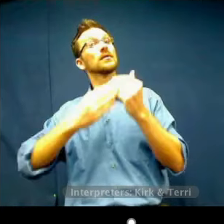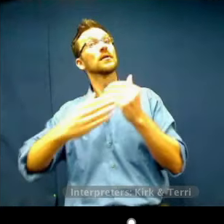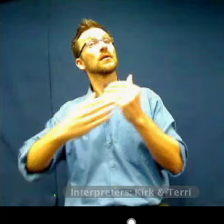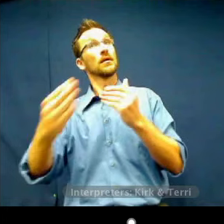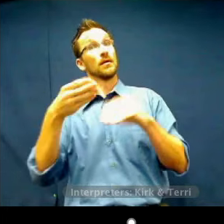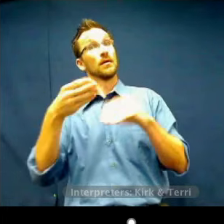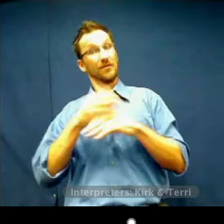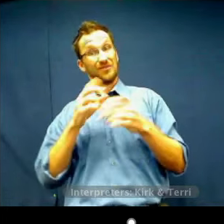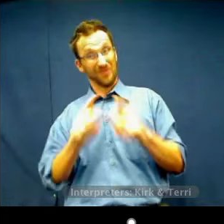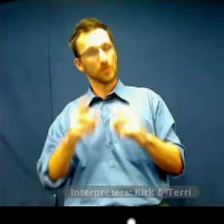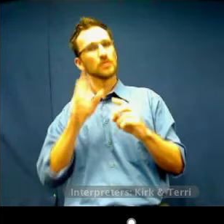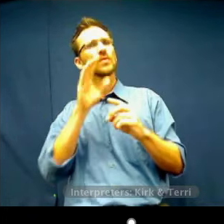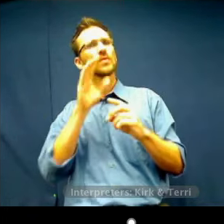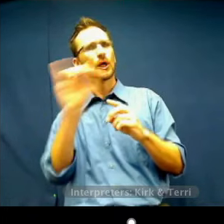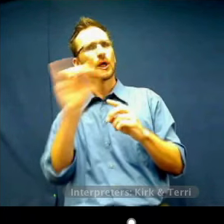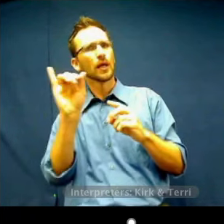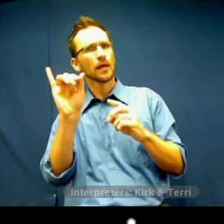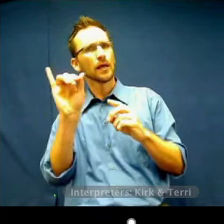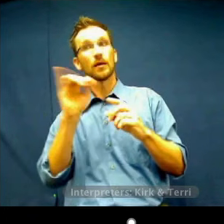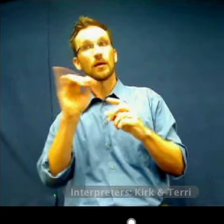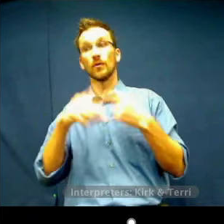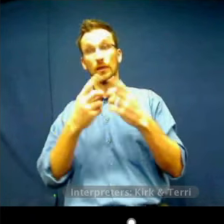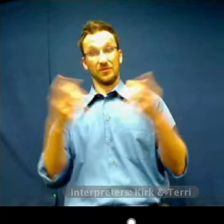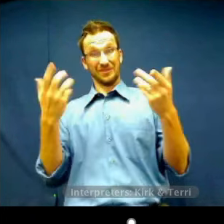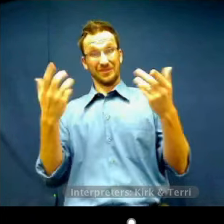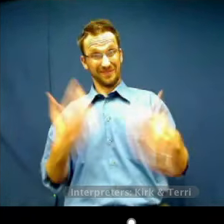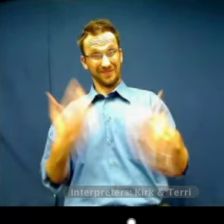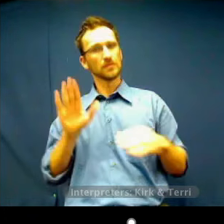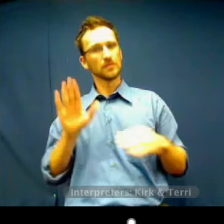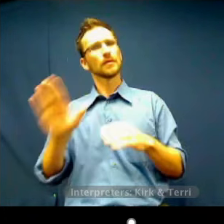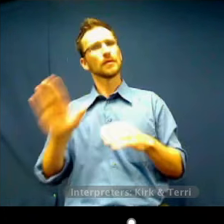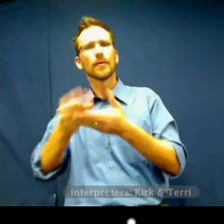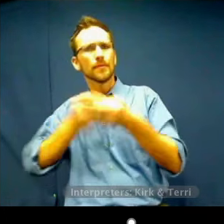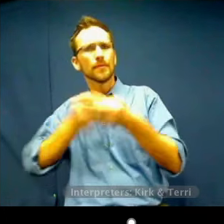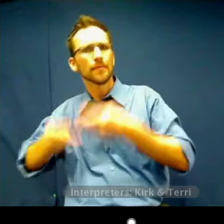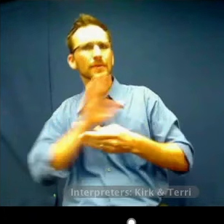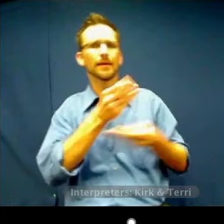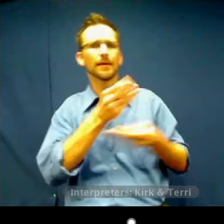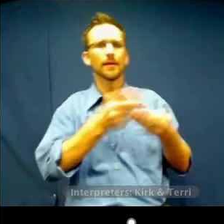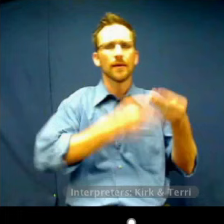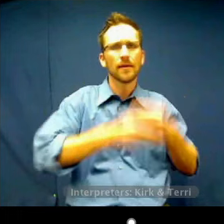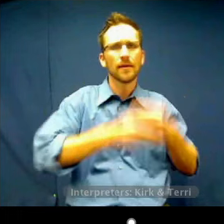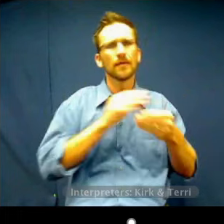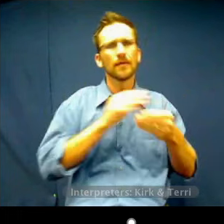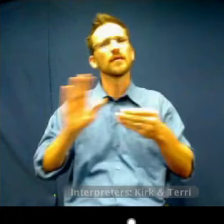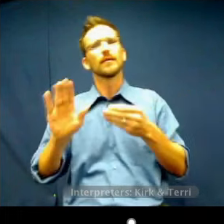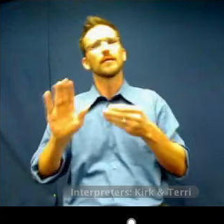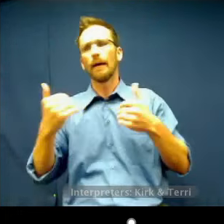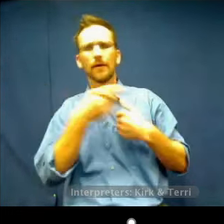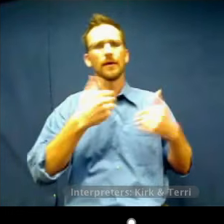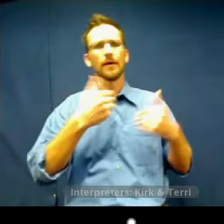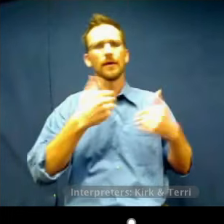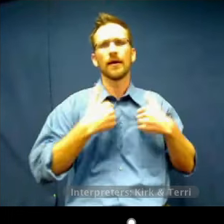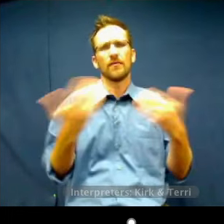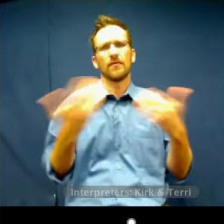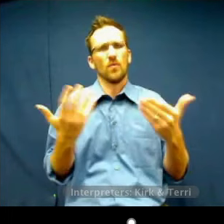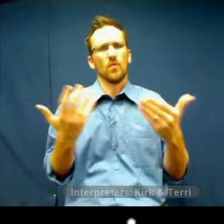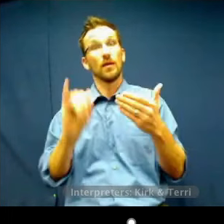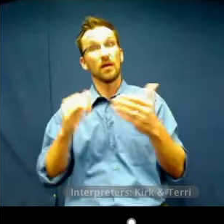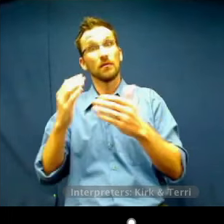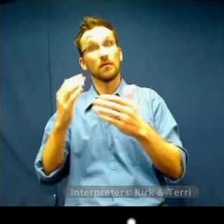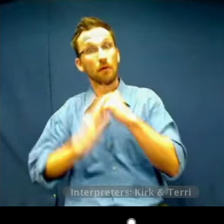level of comfort is like afterwards, because it's a concept not only with alimony, but